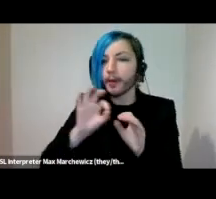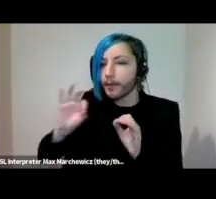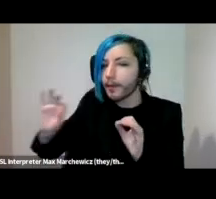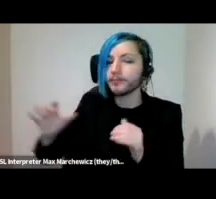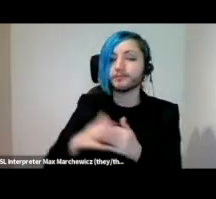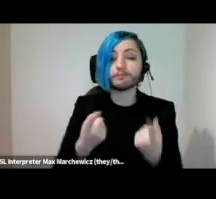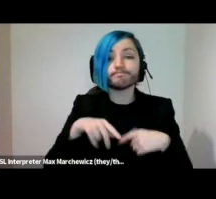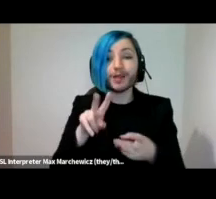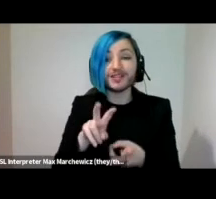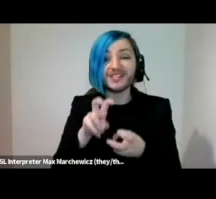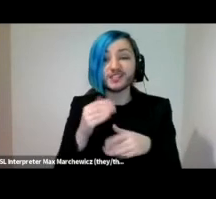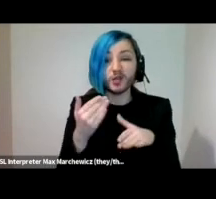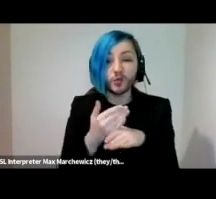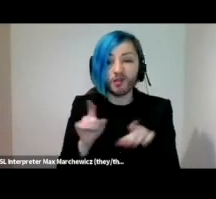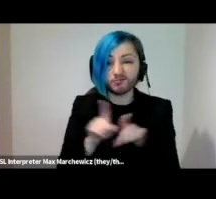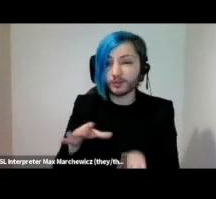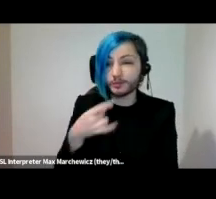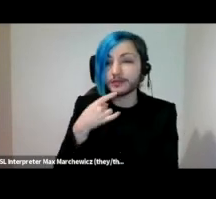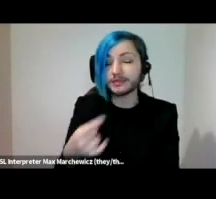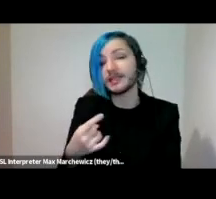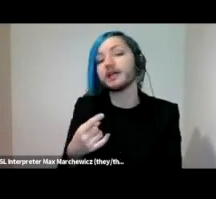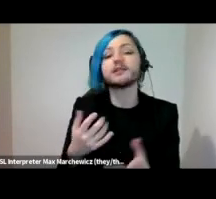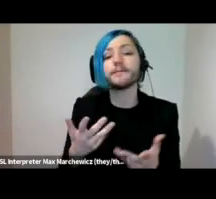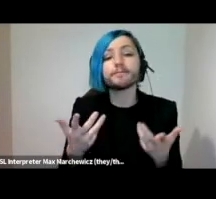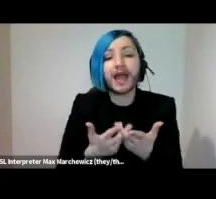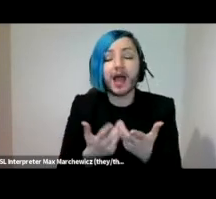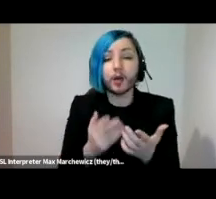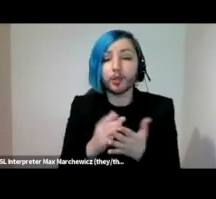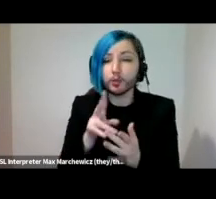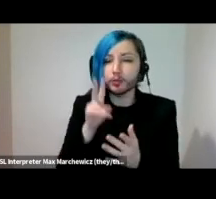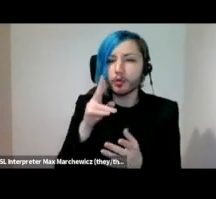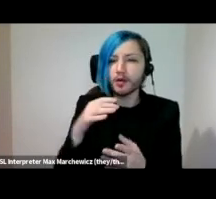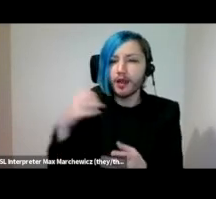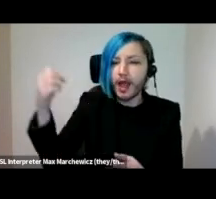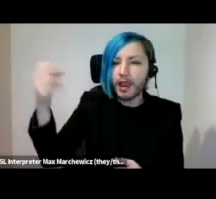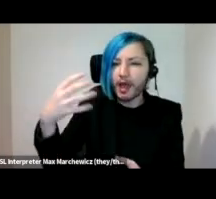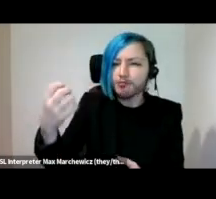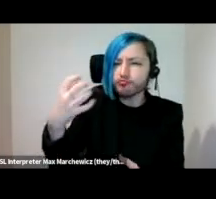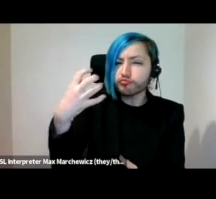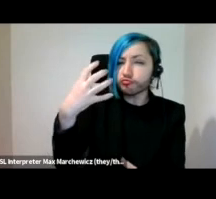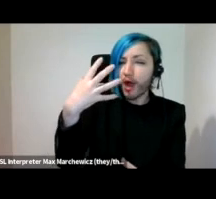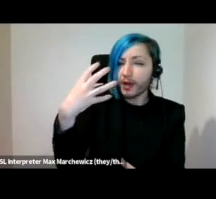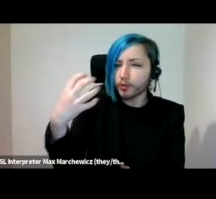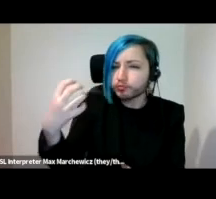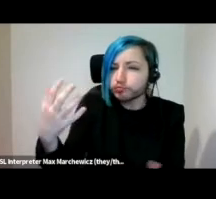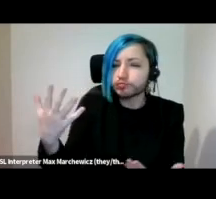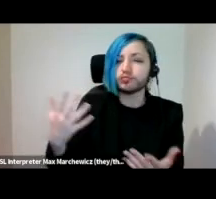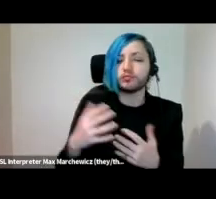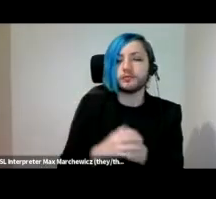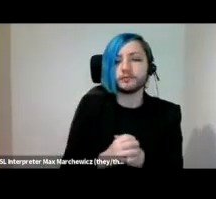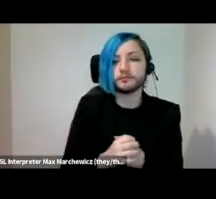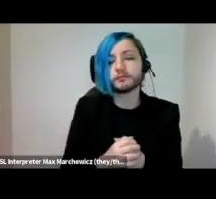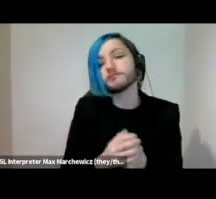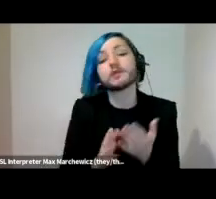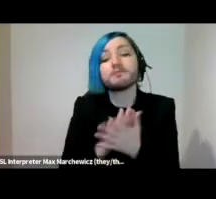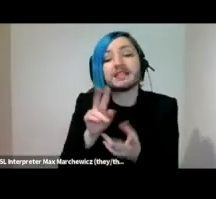works, as I told you earlier, from looking at the brightness of the light at the output of the detector. So we have a